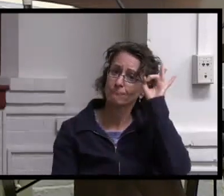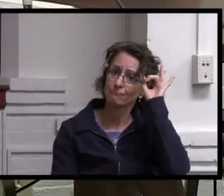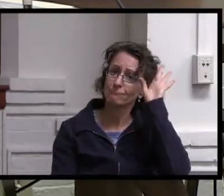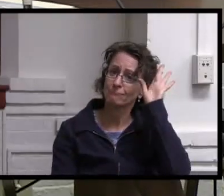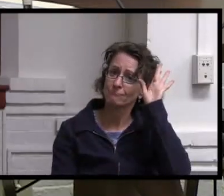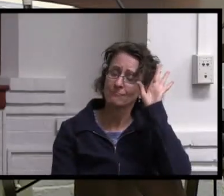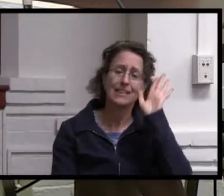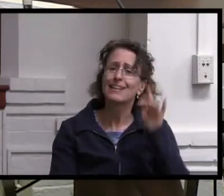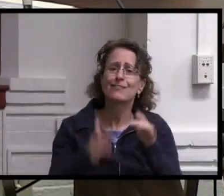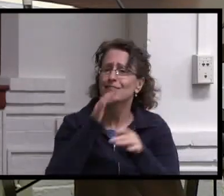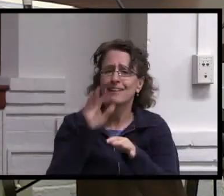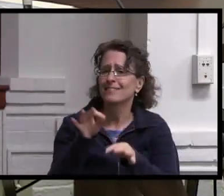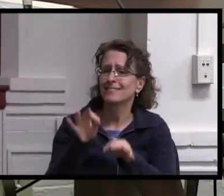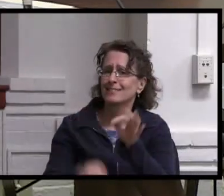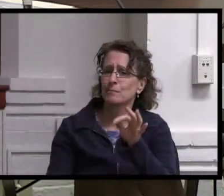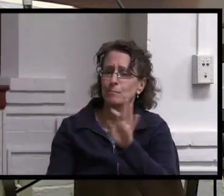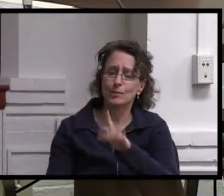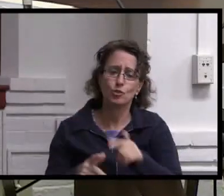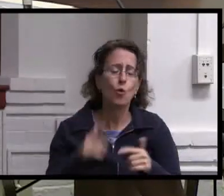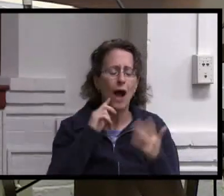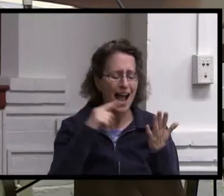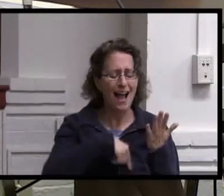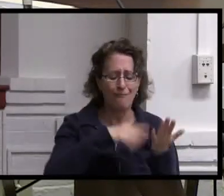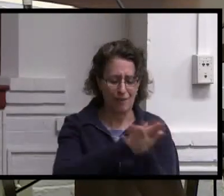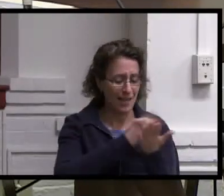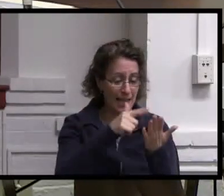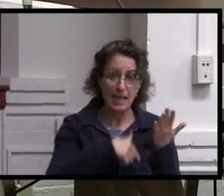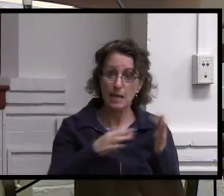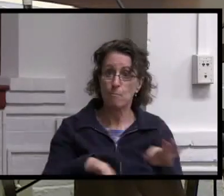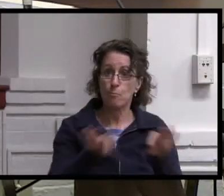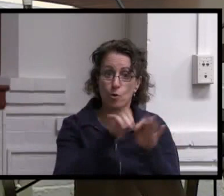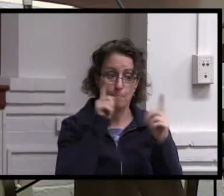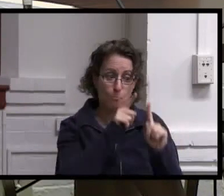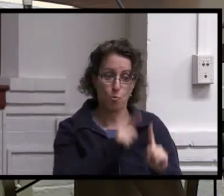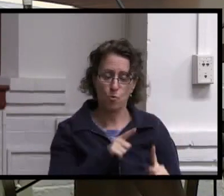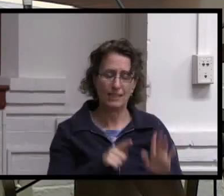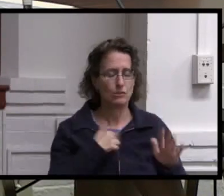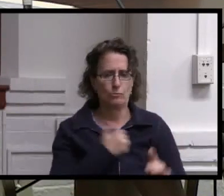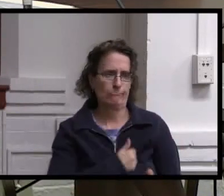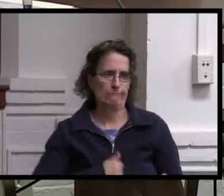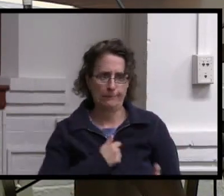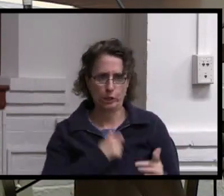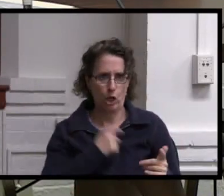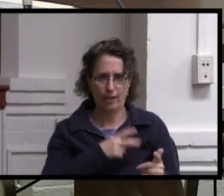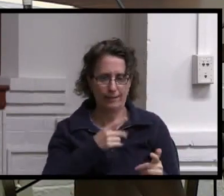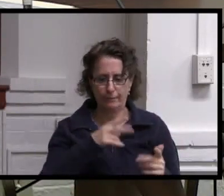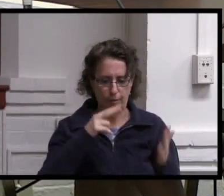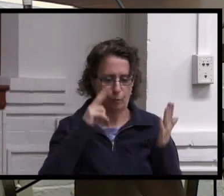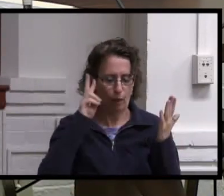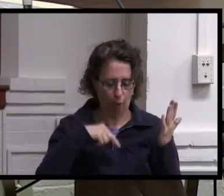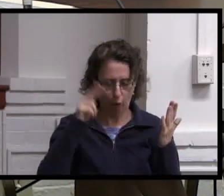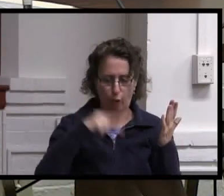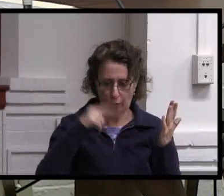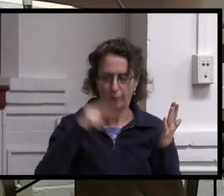and I apologize right up front because I do wanna stay on track. When looking at the panhandle issue,